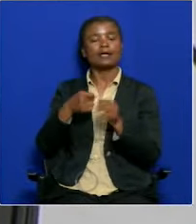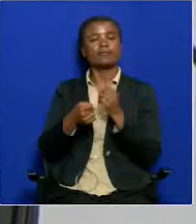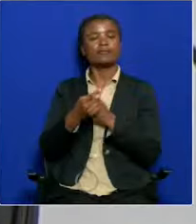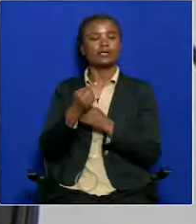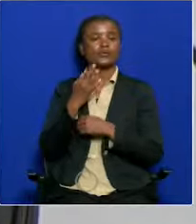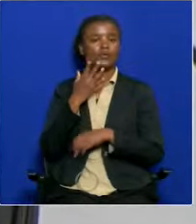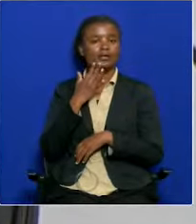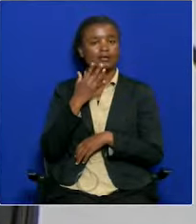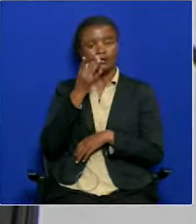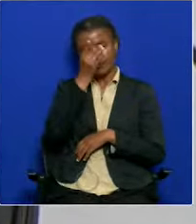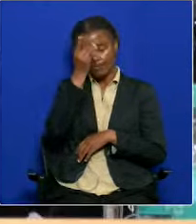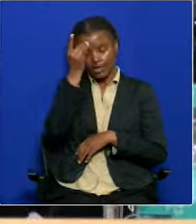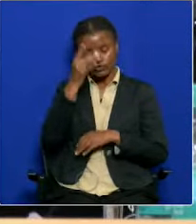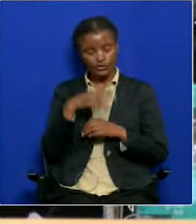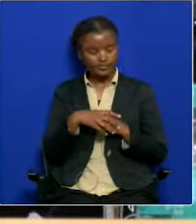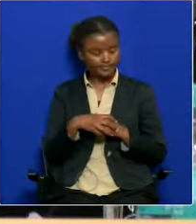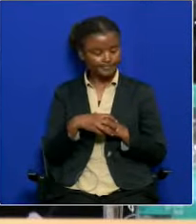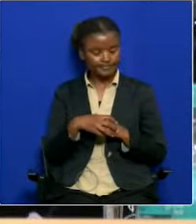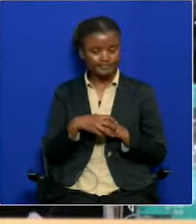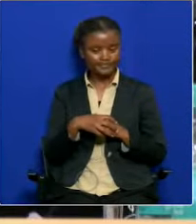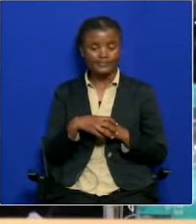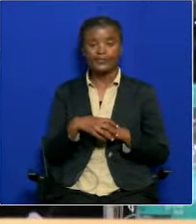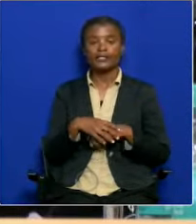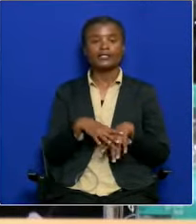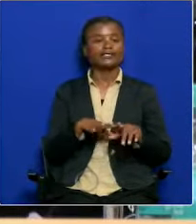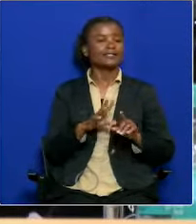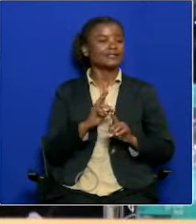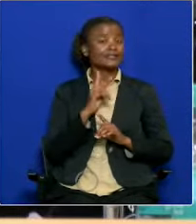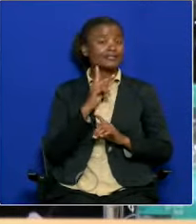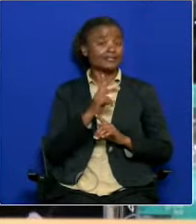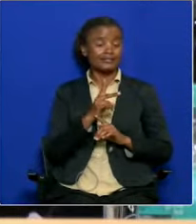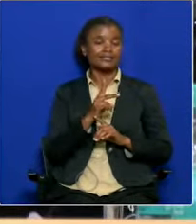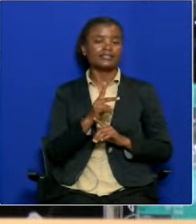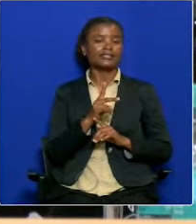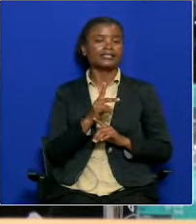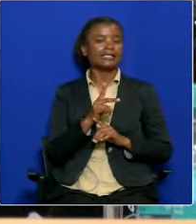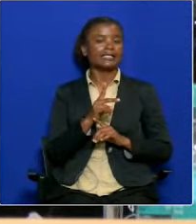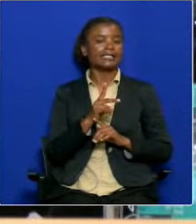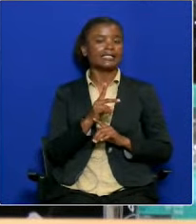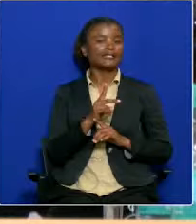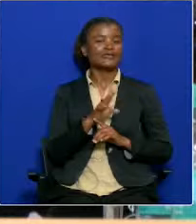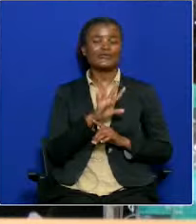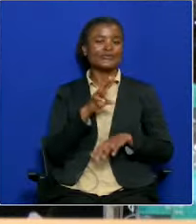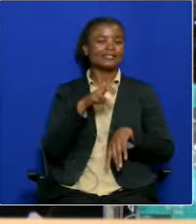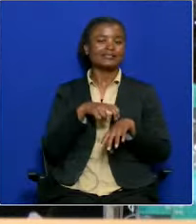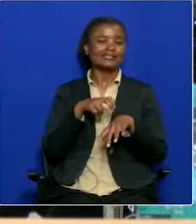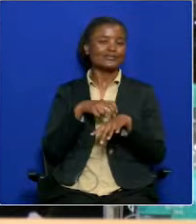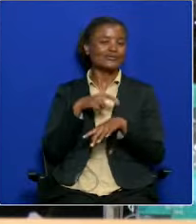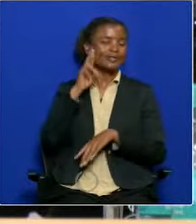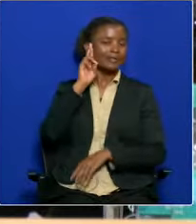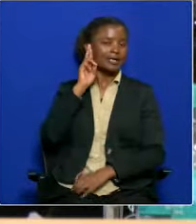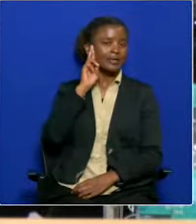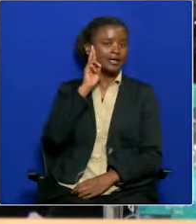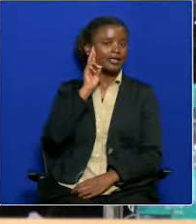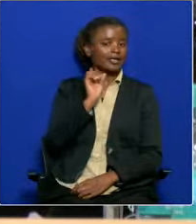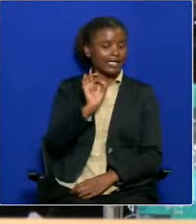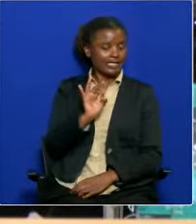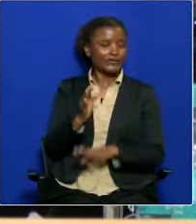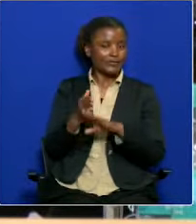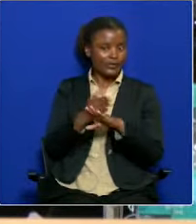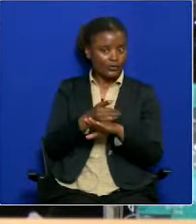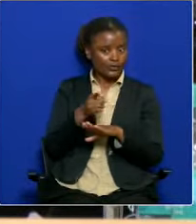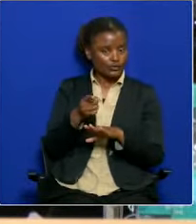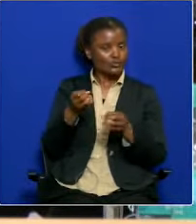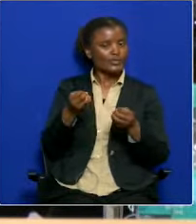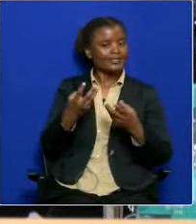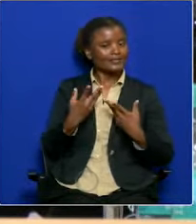See, General, you wouldn't have to recall if you had provided us, at least